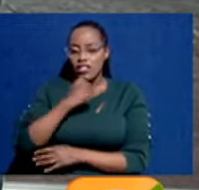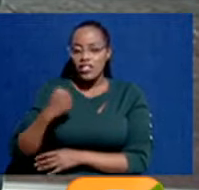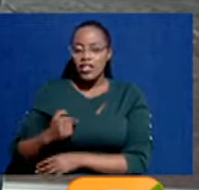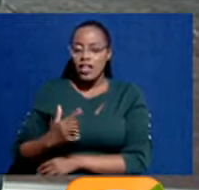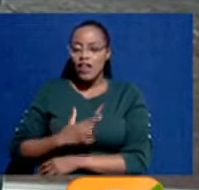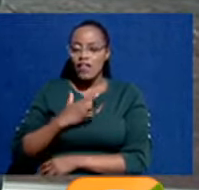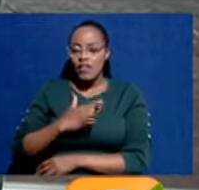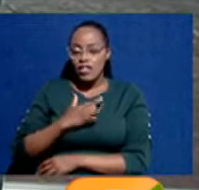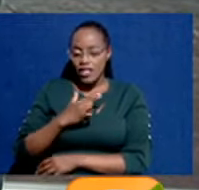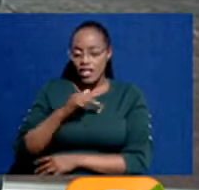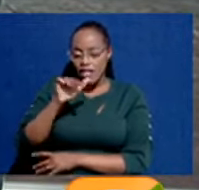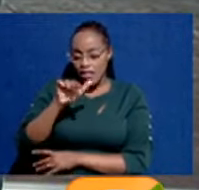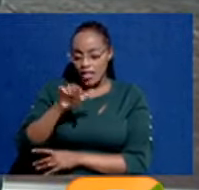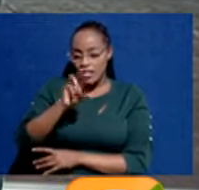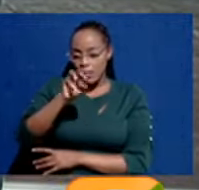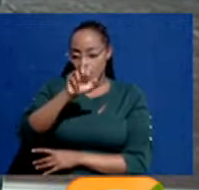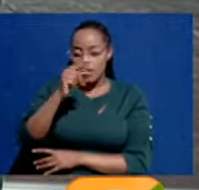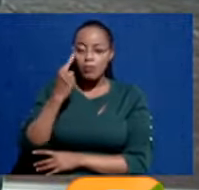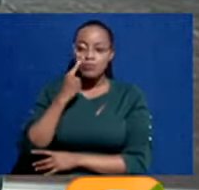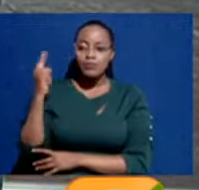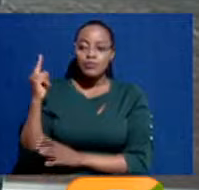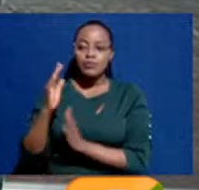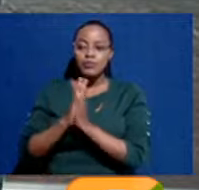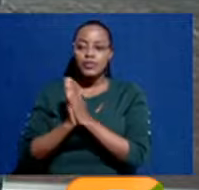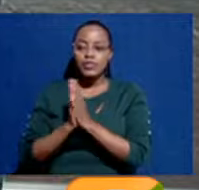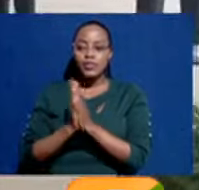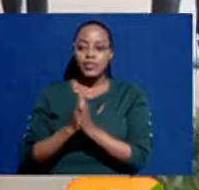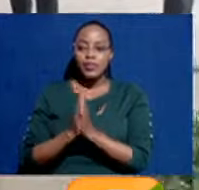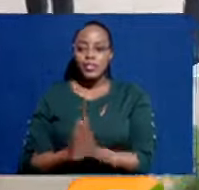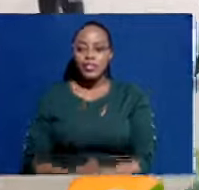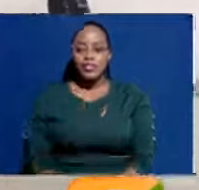Palace Museum and brings us the story.